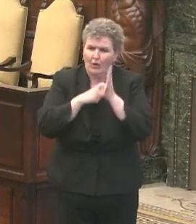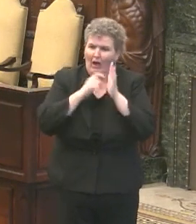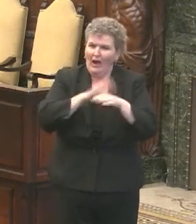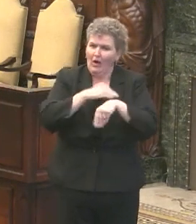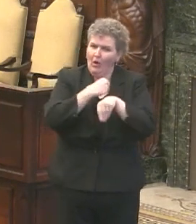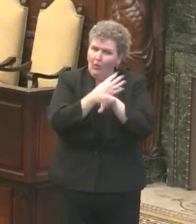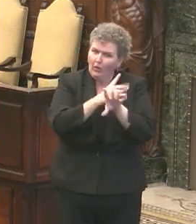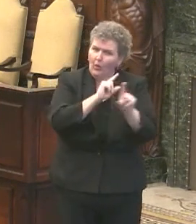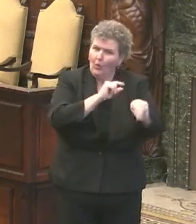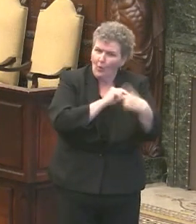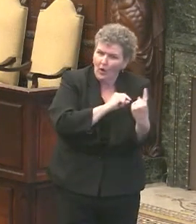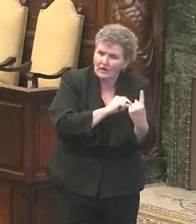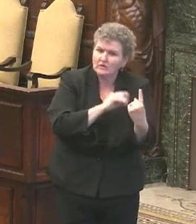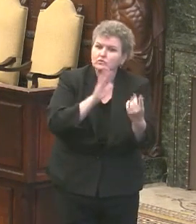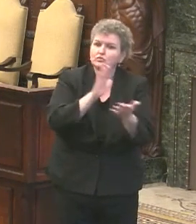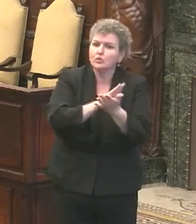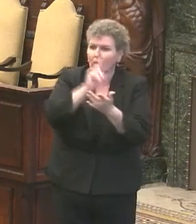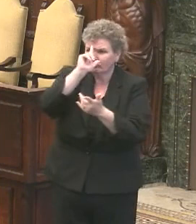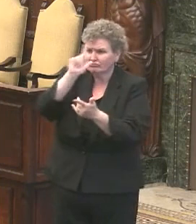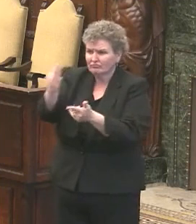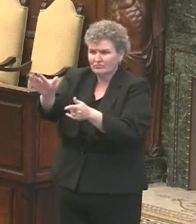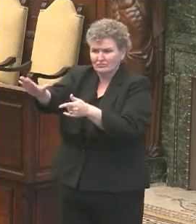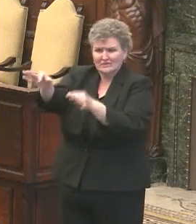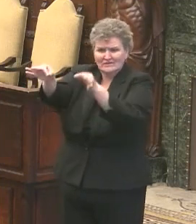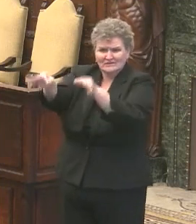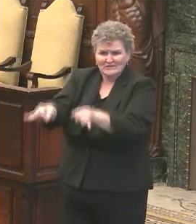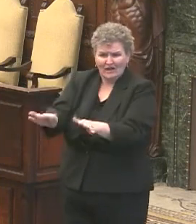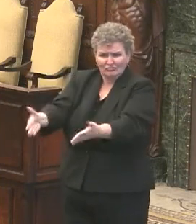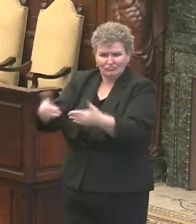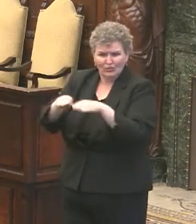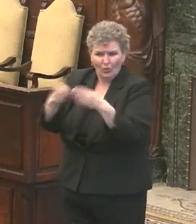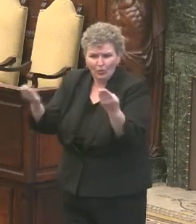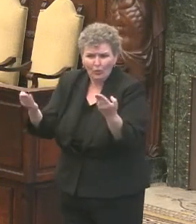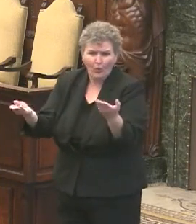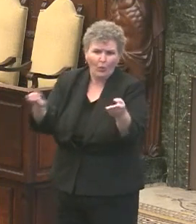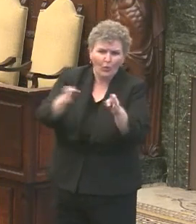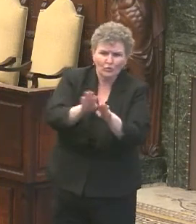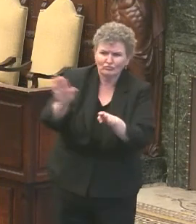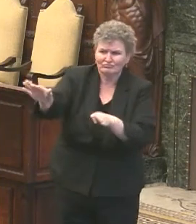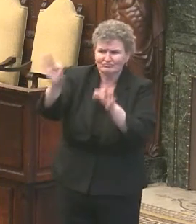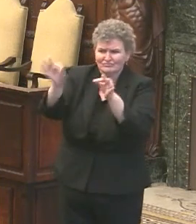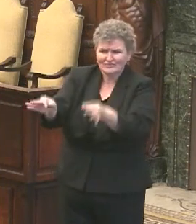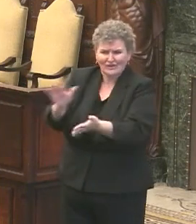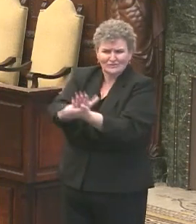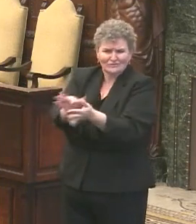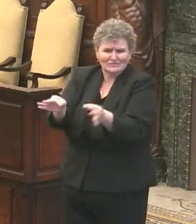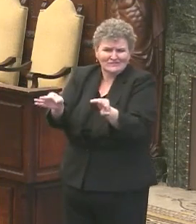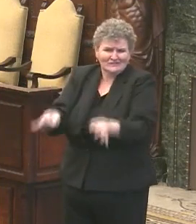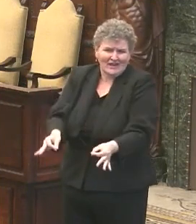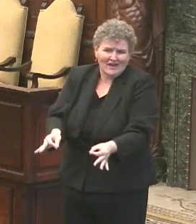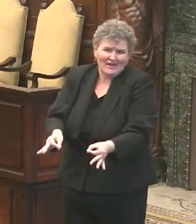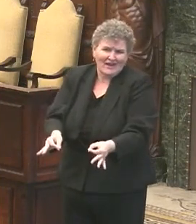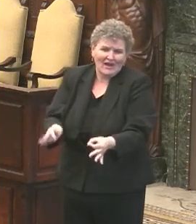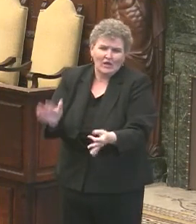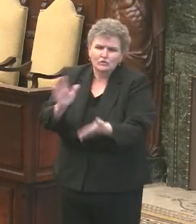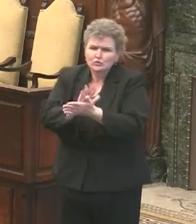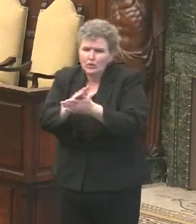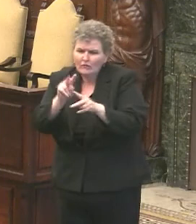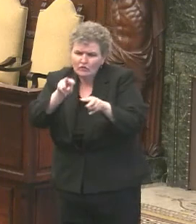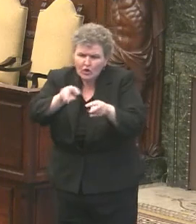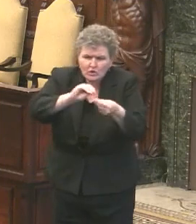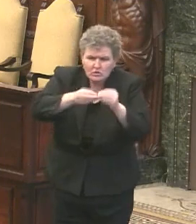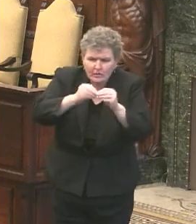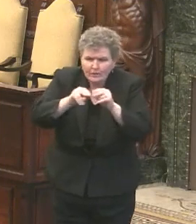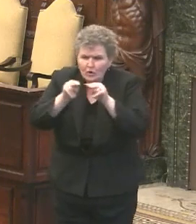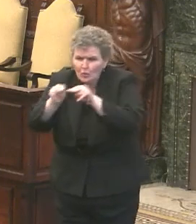choose to do that on their own, but we're not requiring that at the moment. We will watch the data, and we may change that recommendation if case